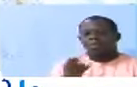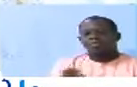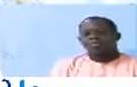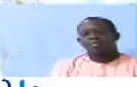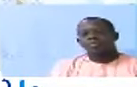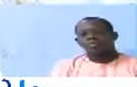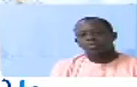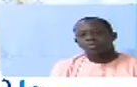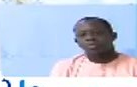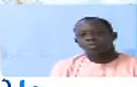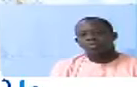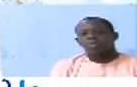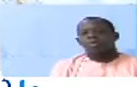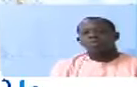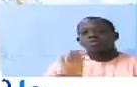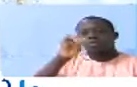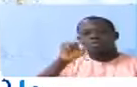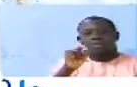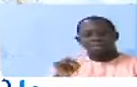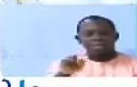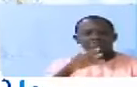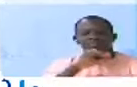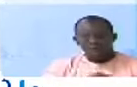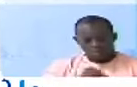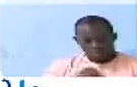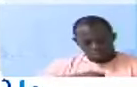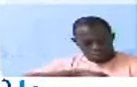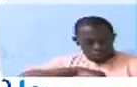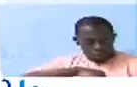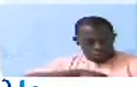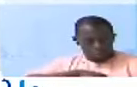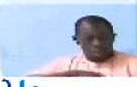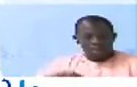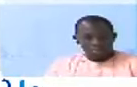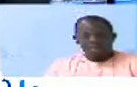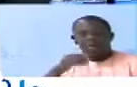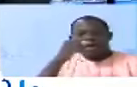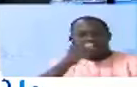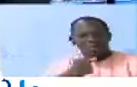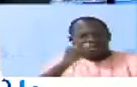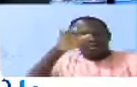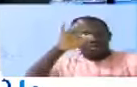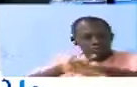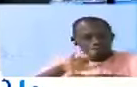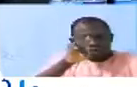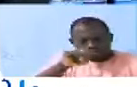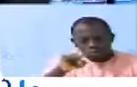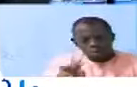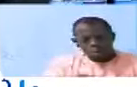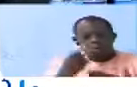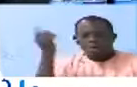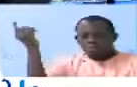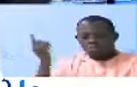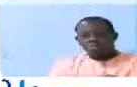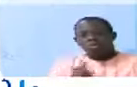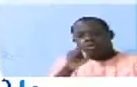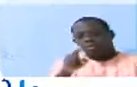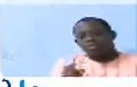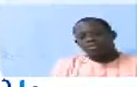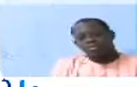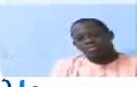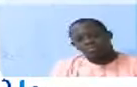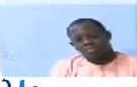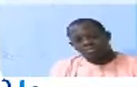personally hit you at any point? Oh, at the phone couldn't move. For what is certain that jail bang? For I had the phone, Libaba.